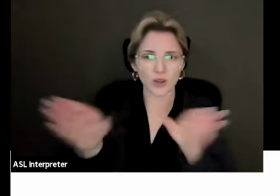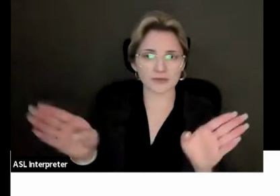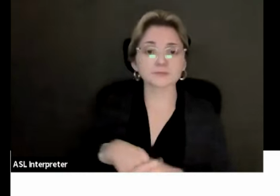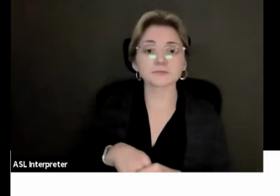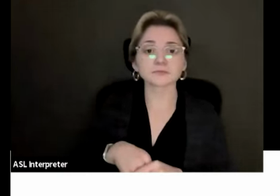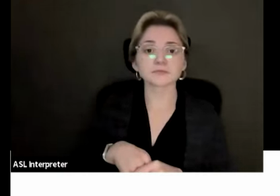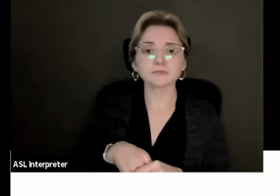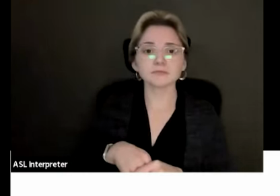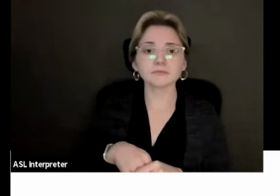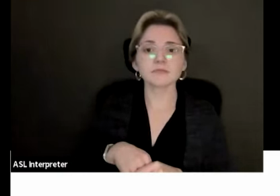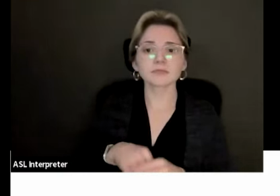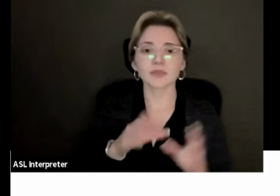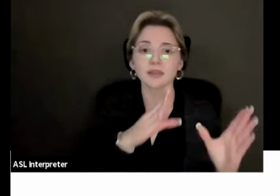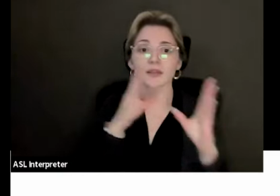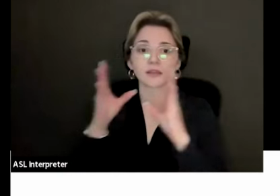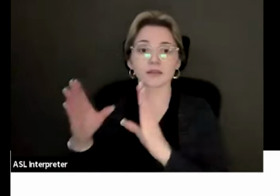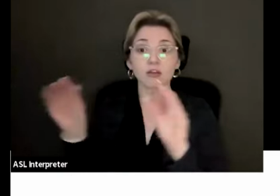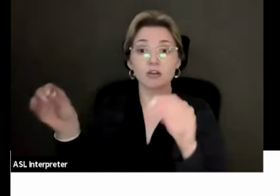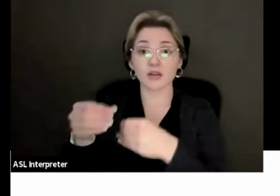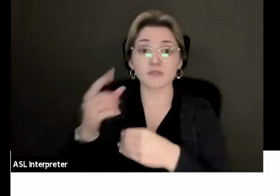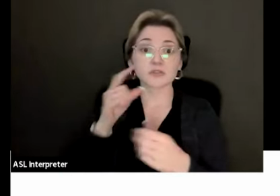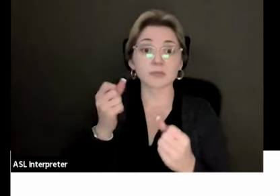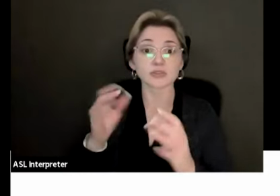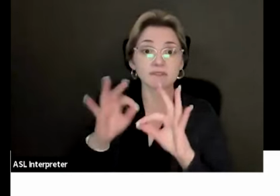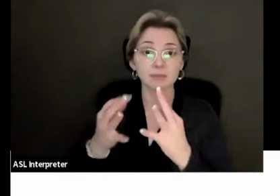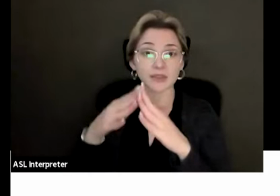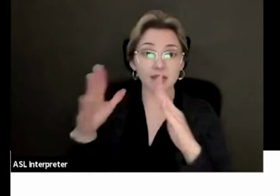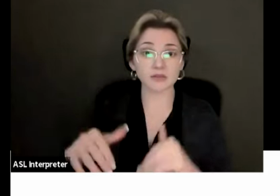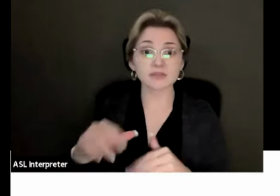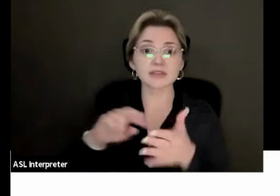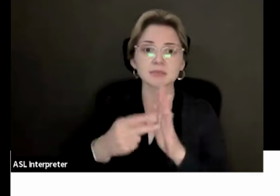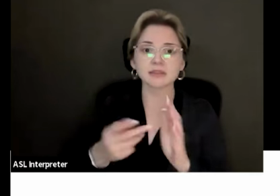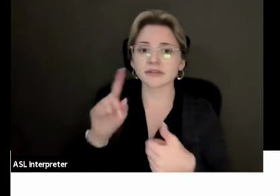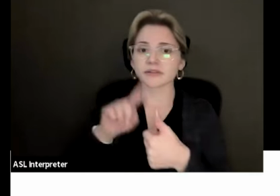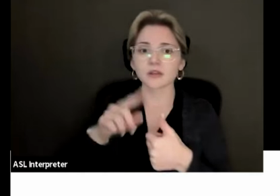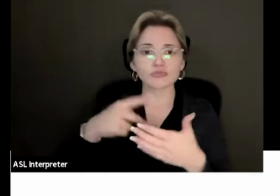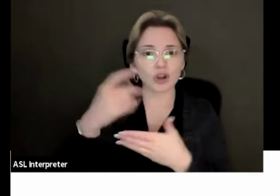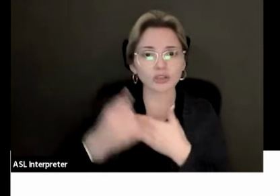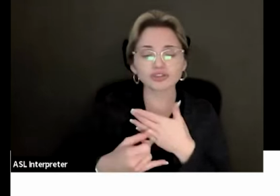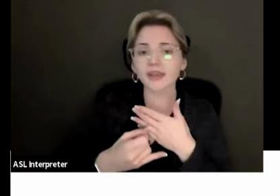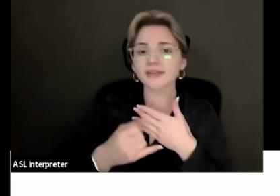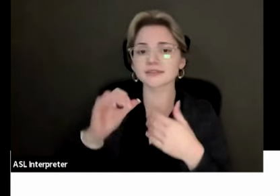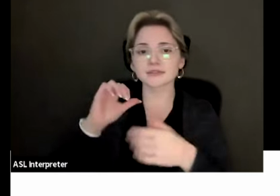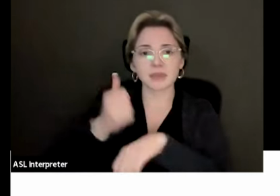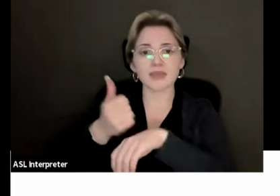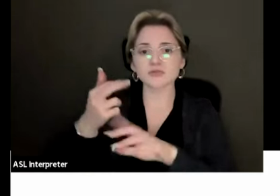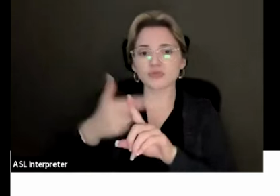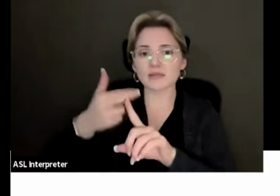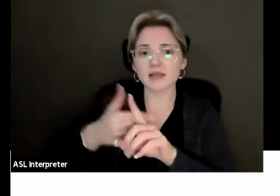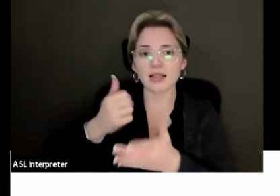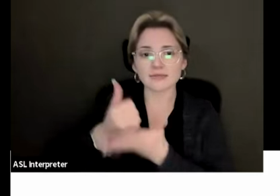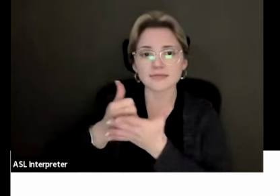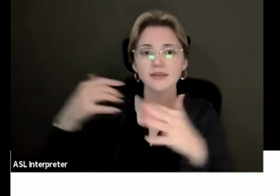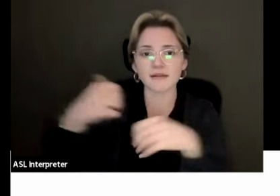Multi has what's called project-based rental assistance. They also have a number of specific types